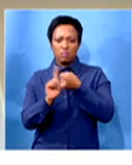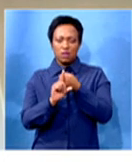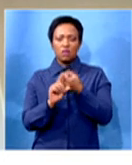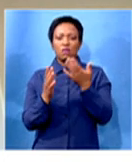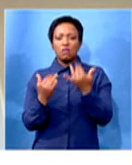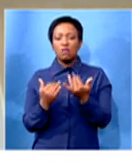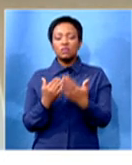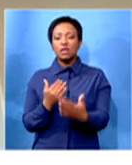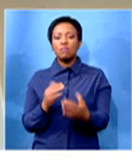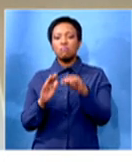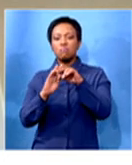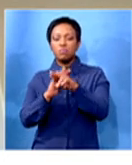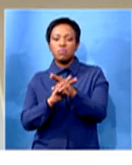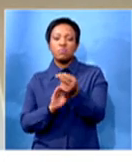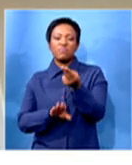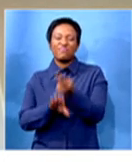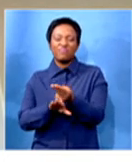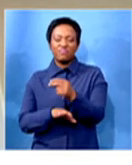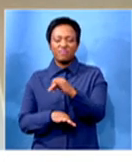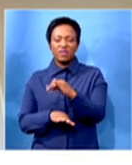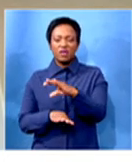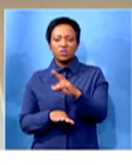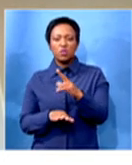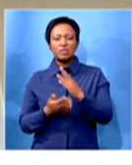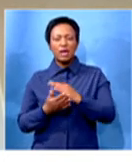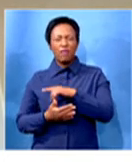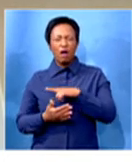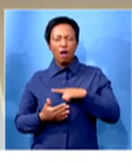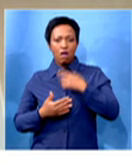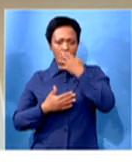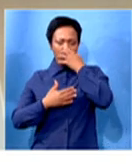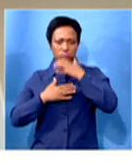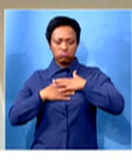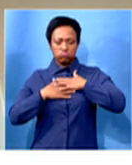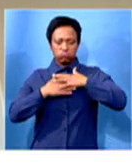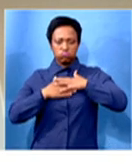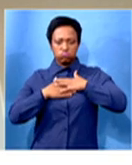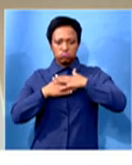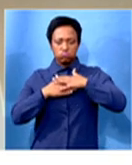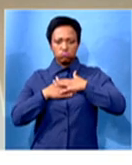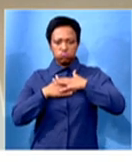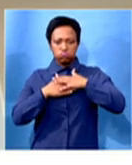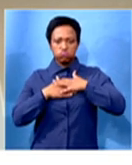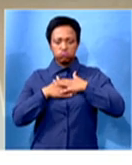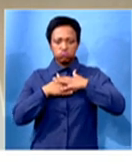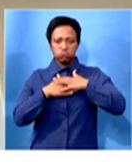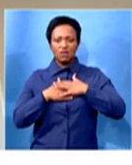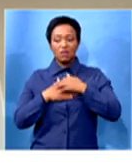in ICUs and on ventilators for a very long time, those individuals have to get back to their